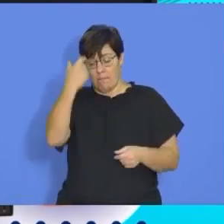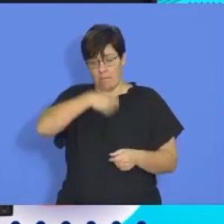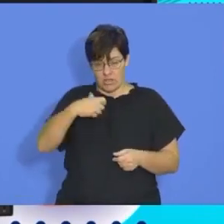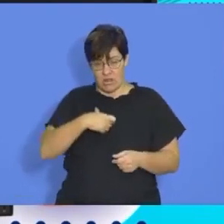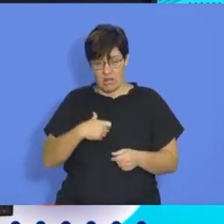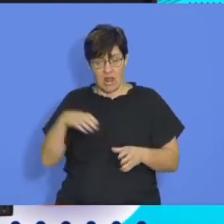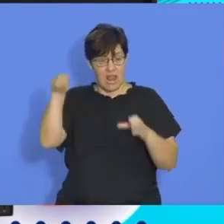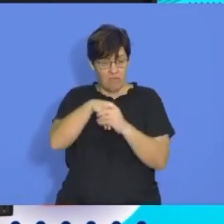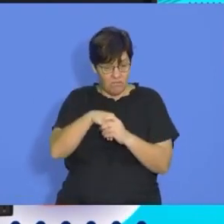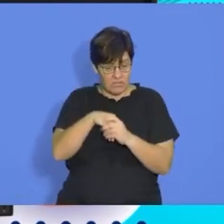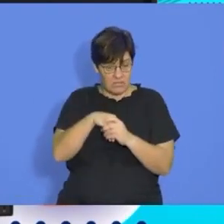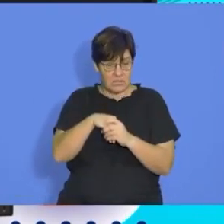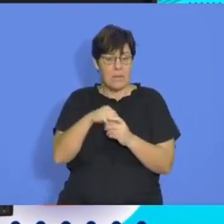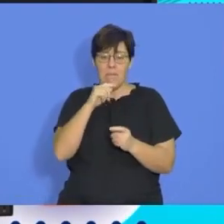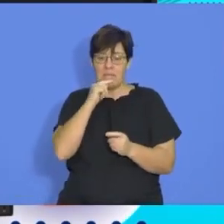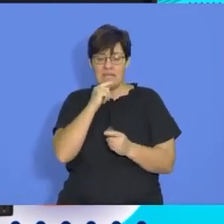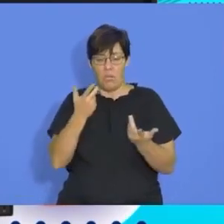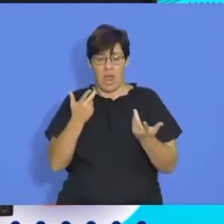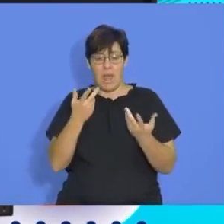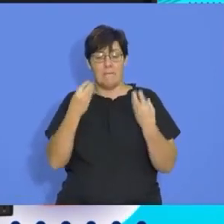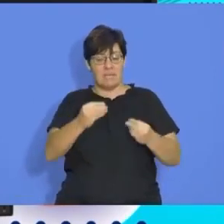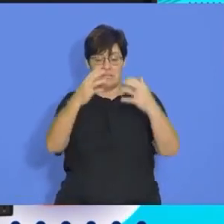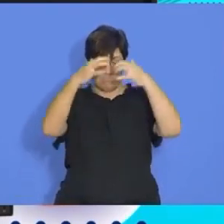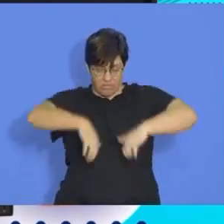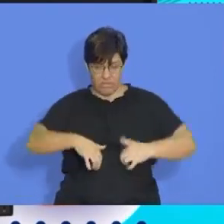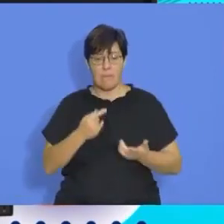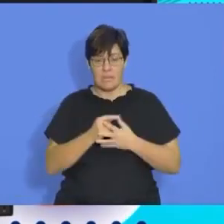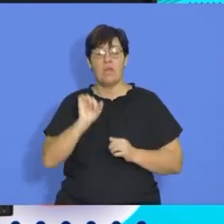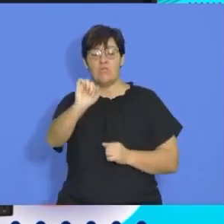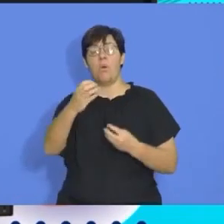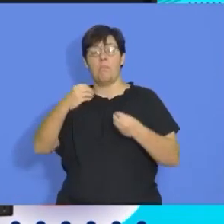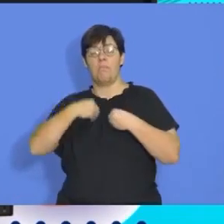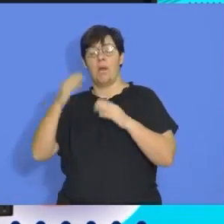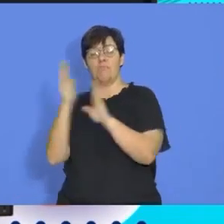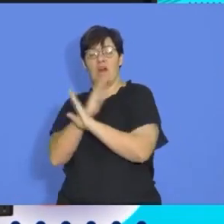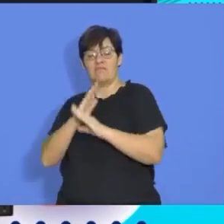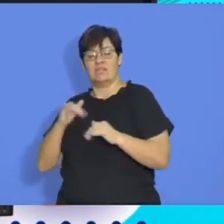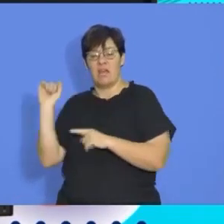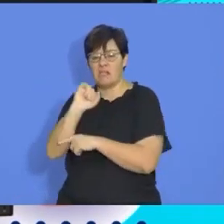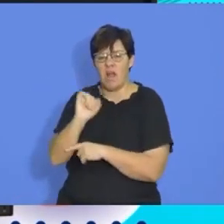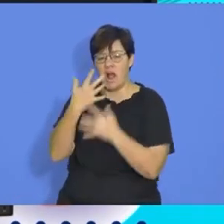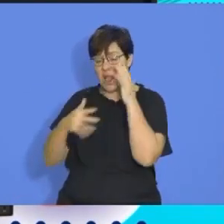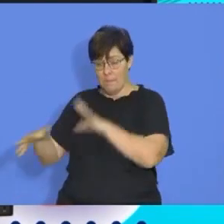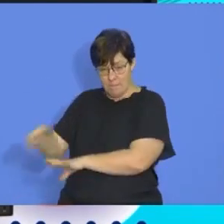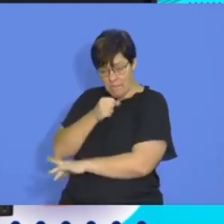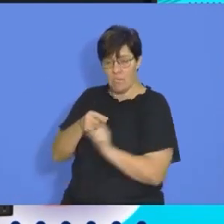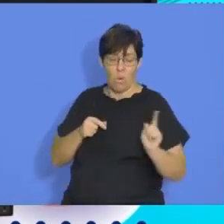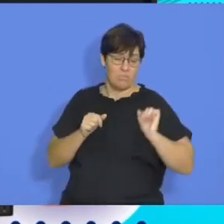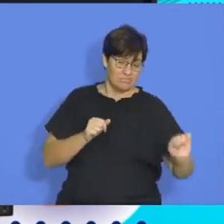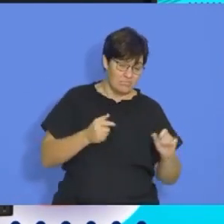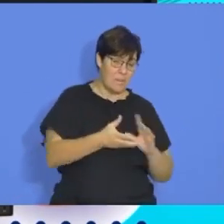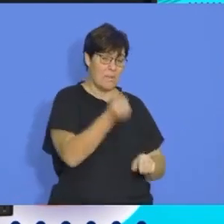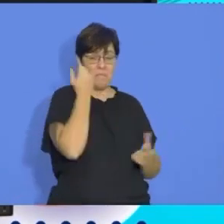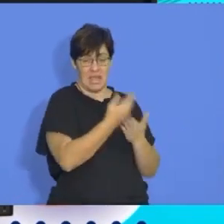their personal assets that could be seized in the event of that happening, to what extent are they